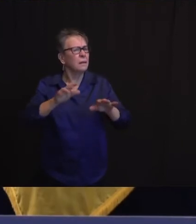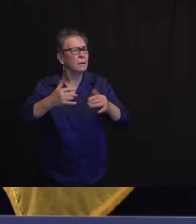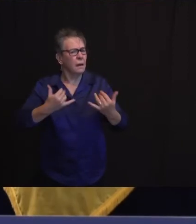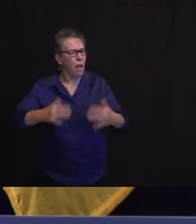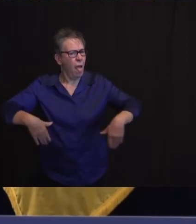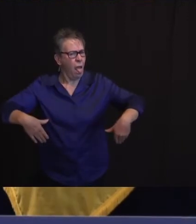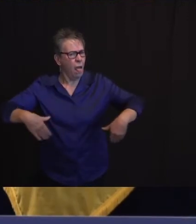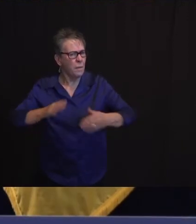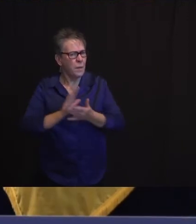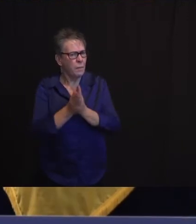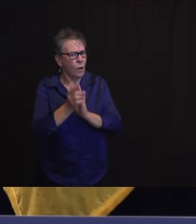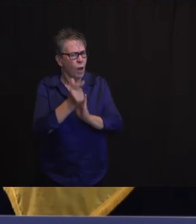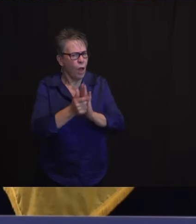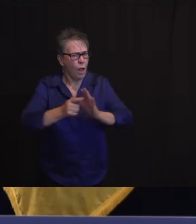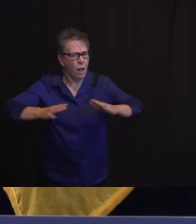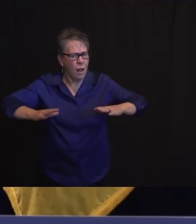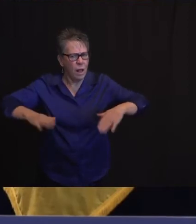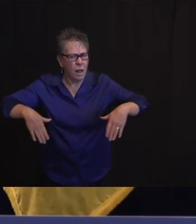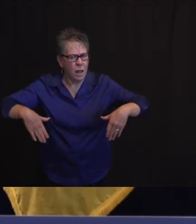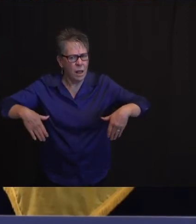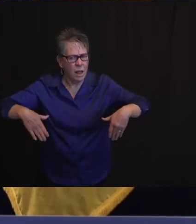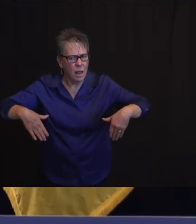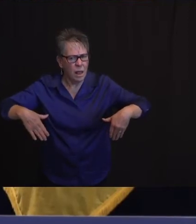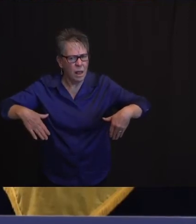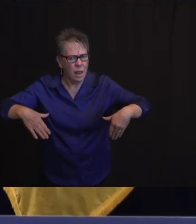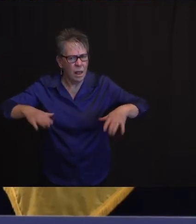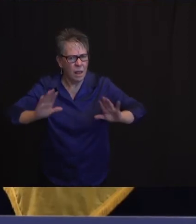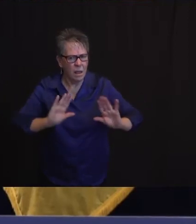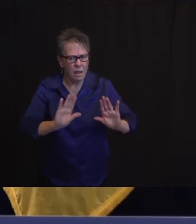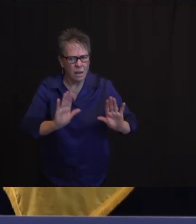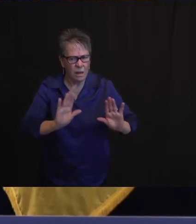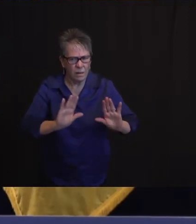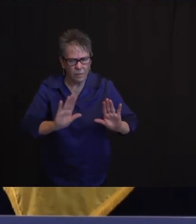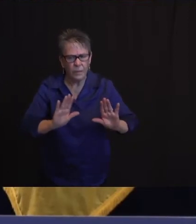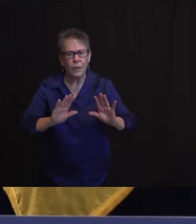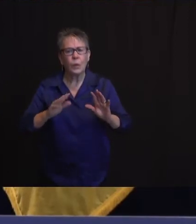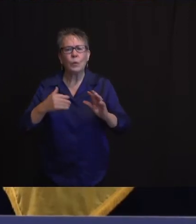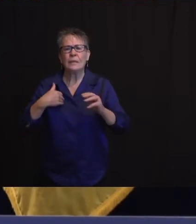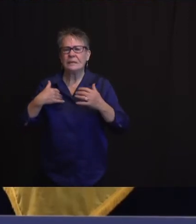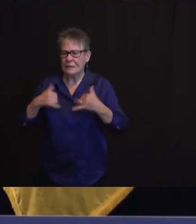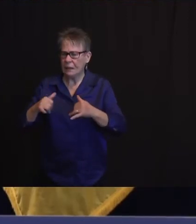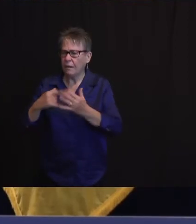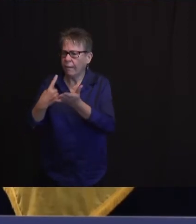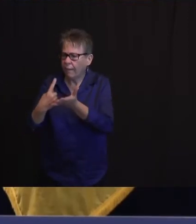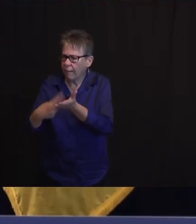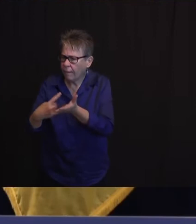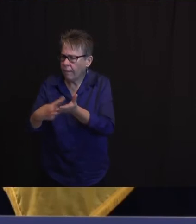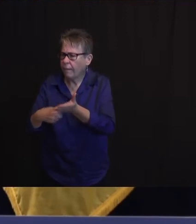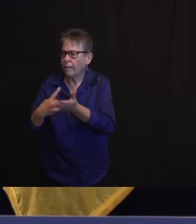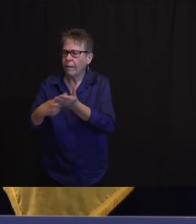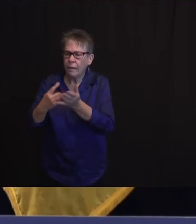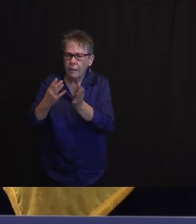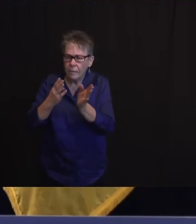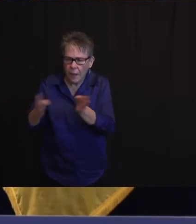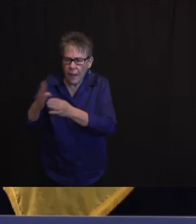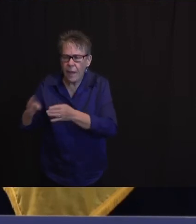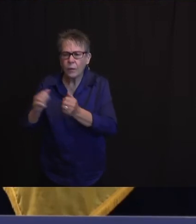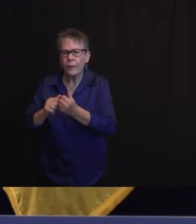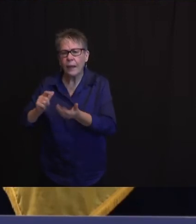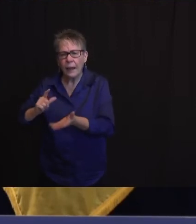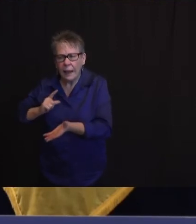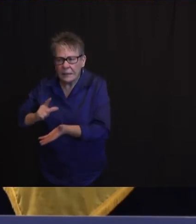window. And we're having very constructive engagement, as we have from the get-go on this with legislative leadership. So that's for